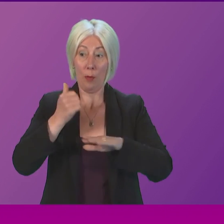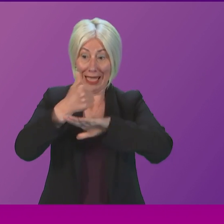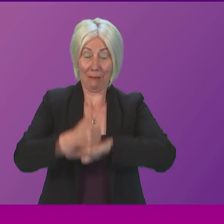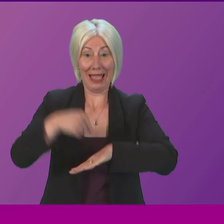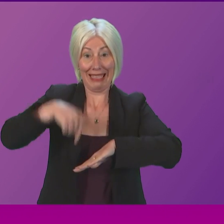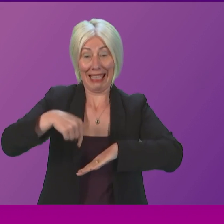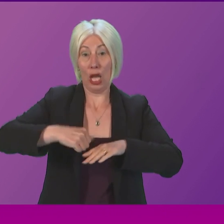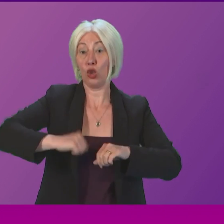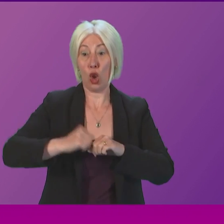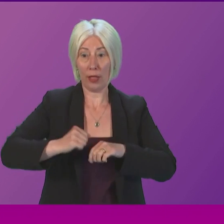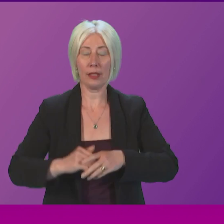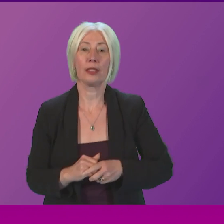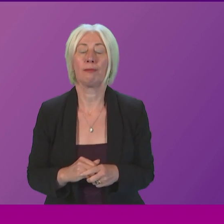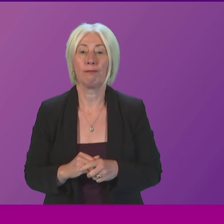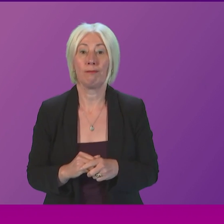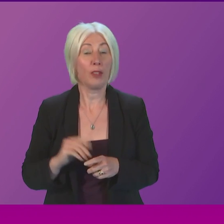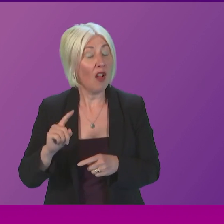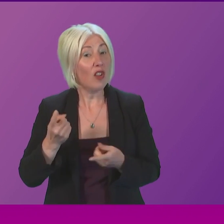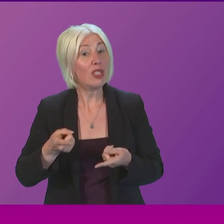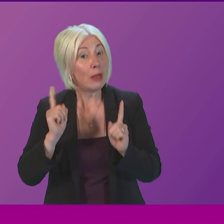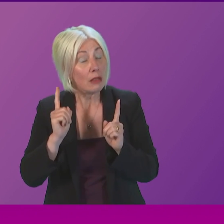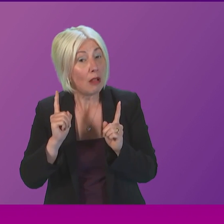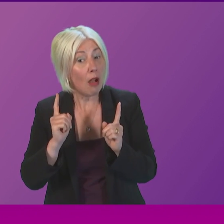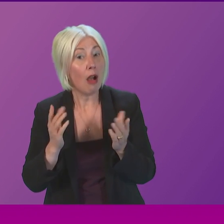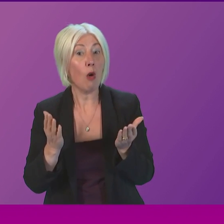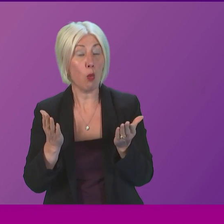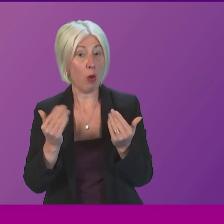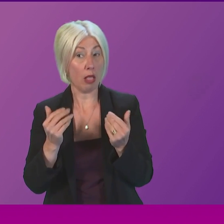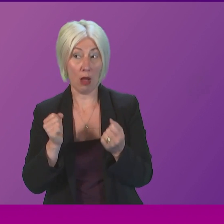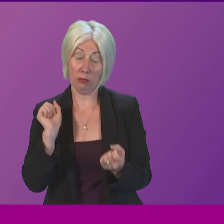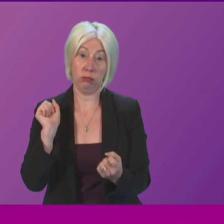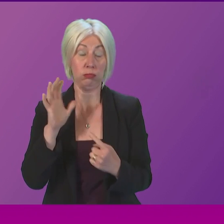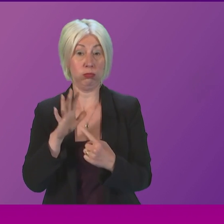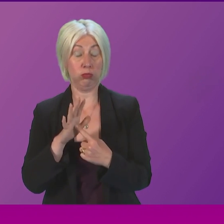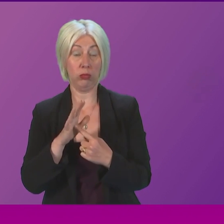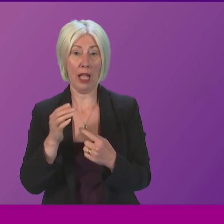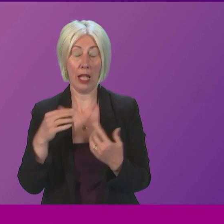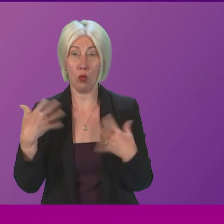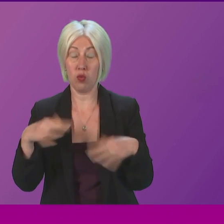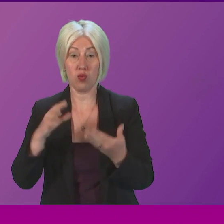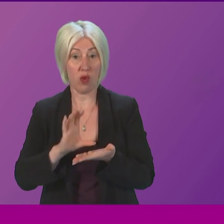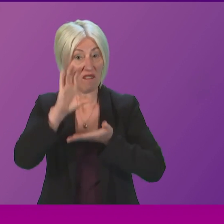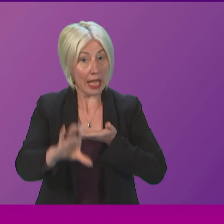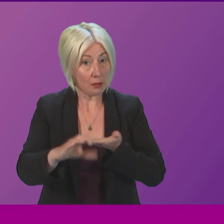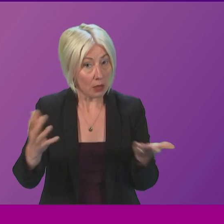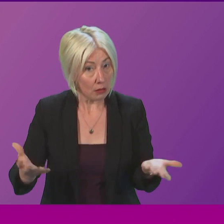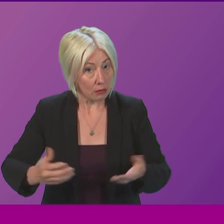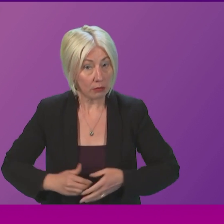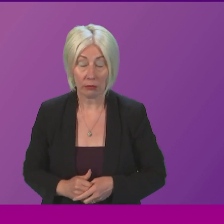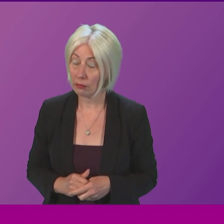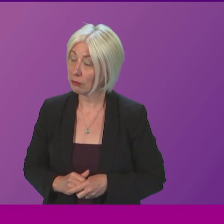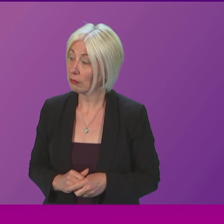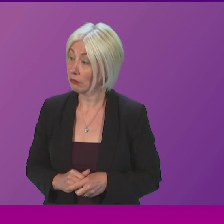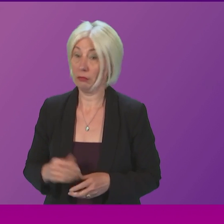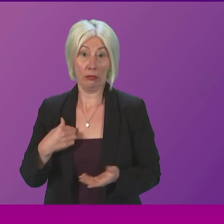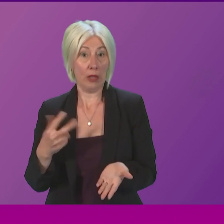Scotland. So does the First Minister welcome this significant and transformative investment? First Minister.